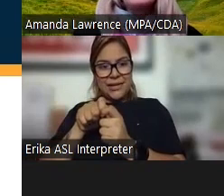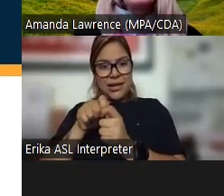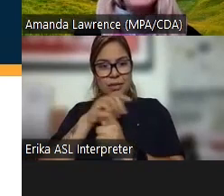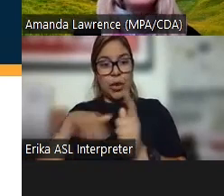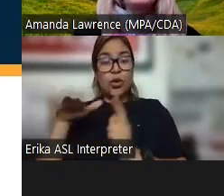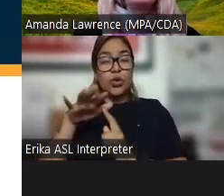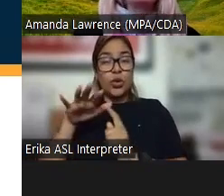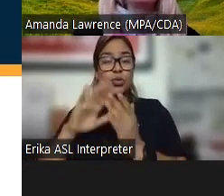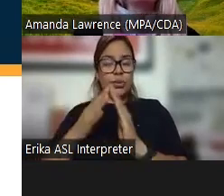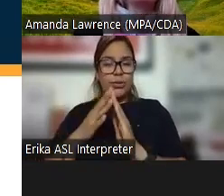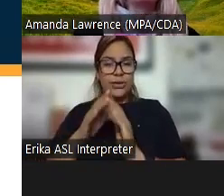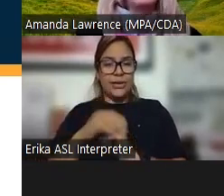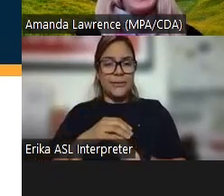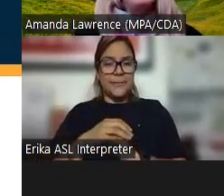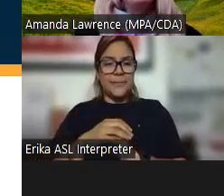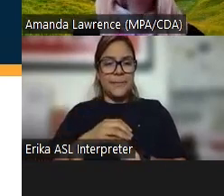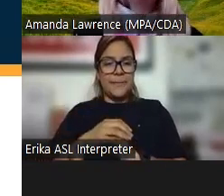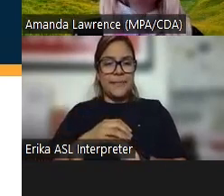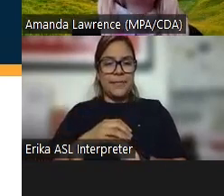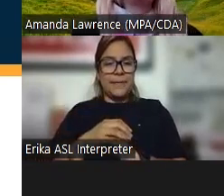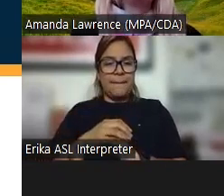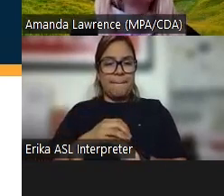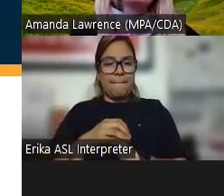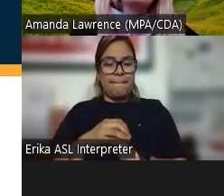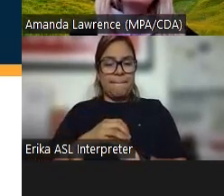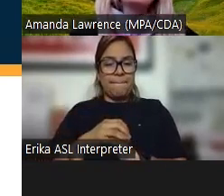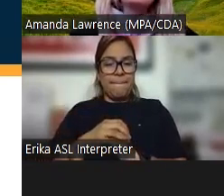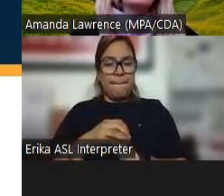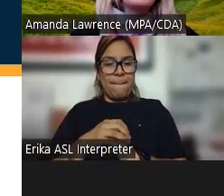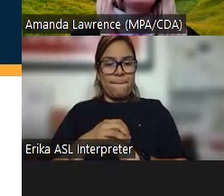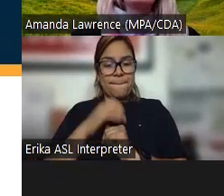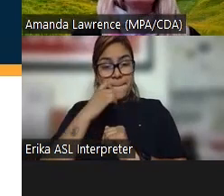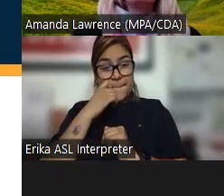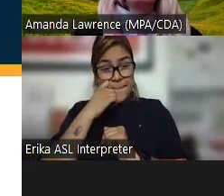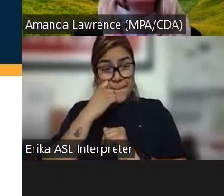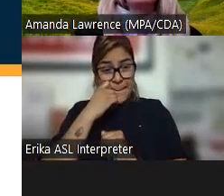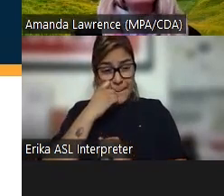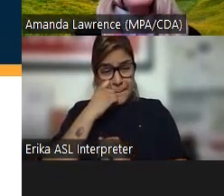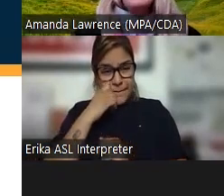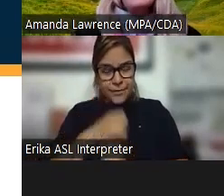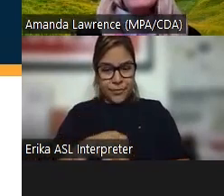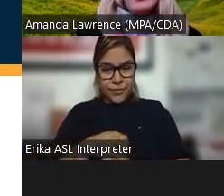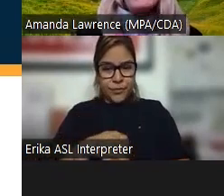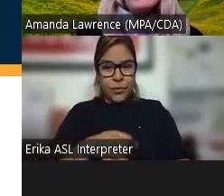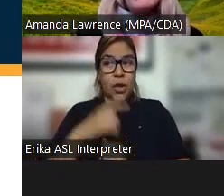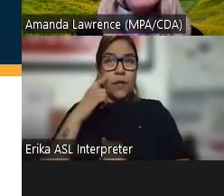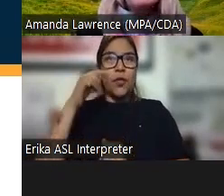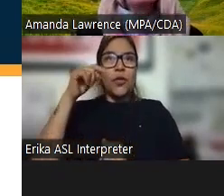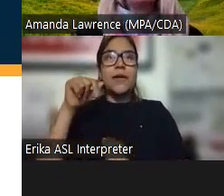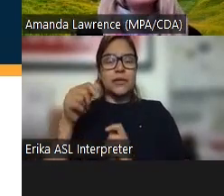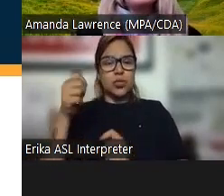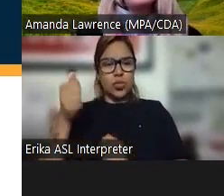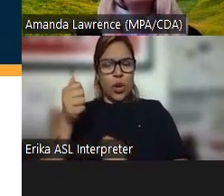Disability Action Planning Grant Program, or LADAP. The priorities in this program, we really focused on equity